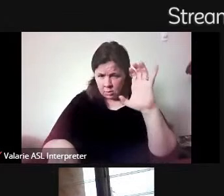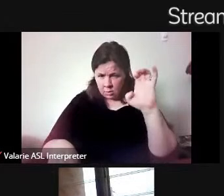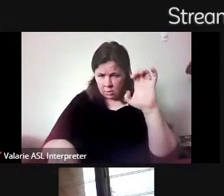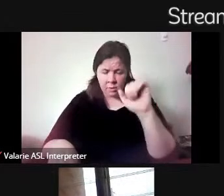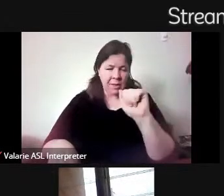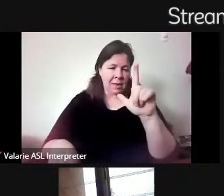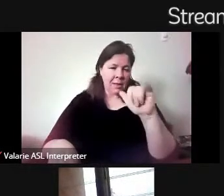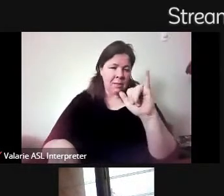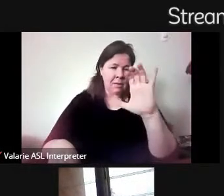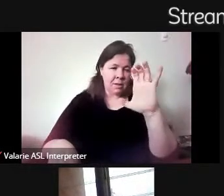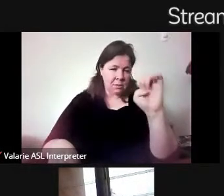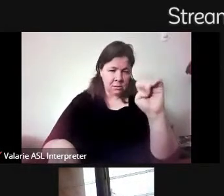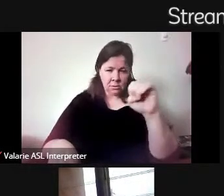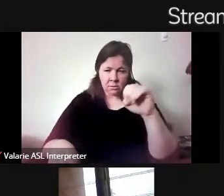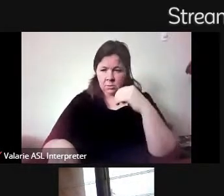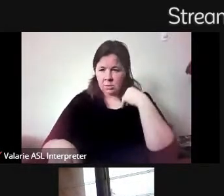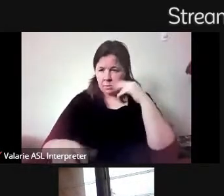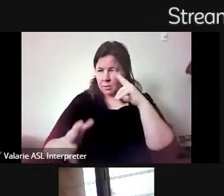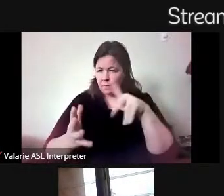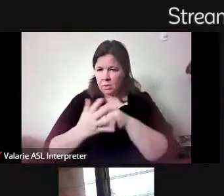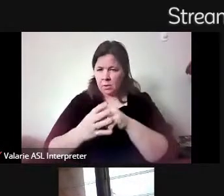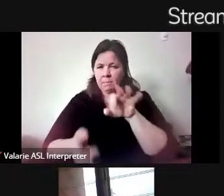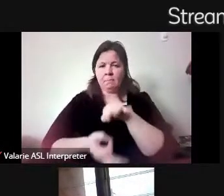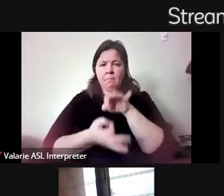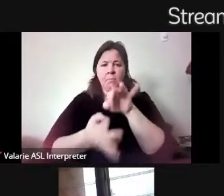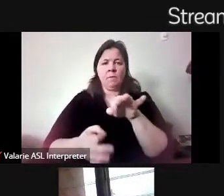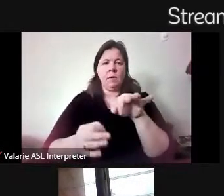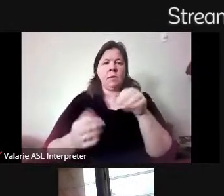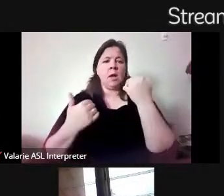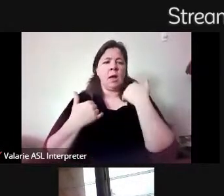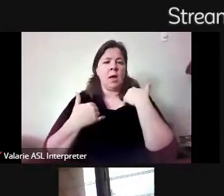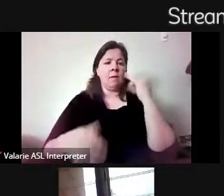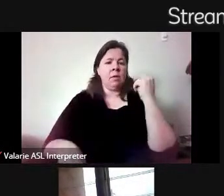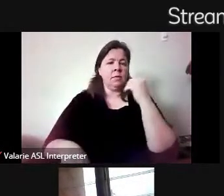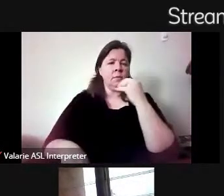Yeah. Perfect. Perfect.